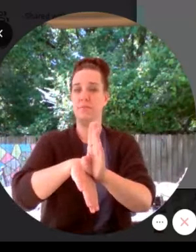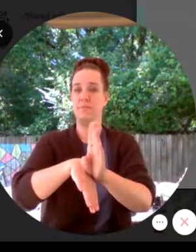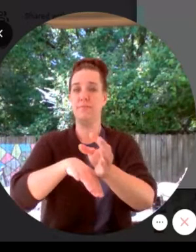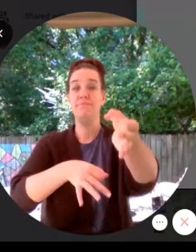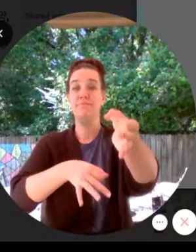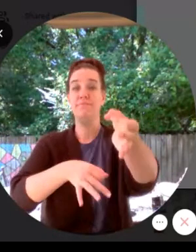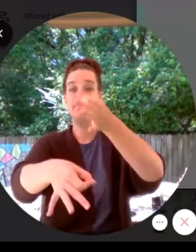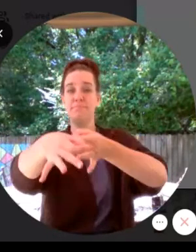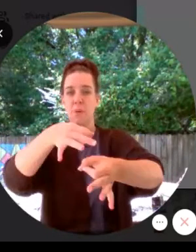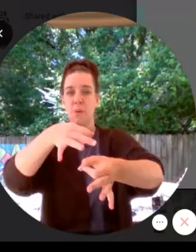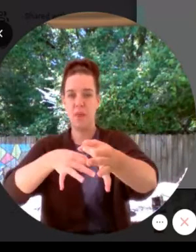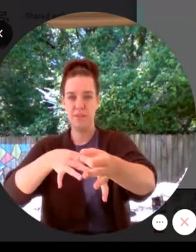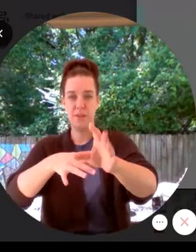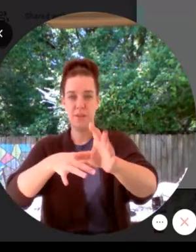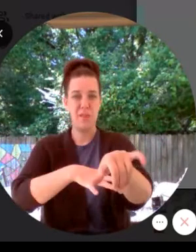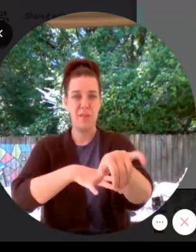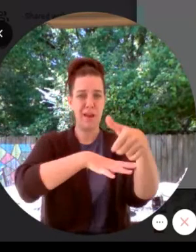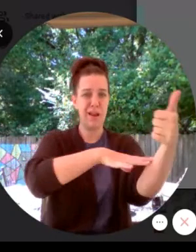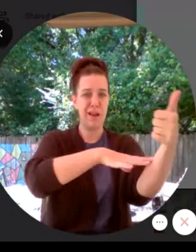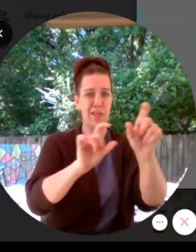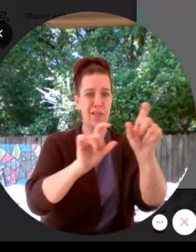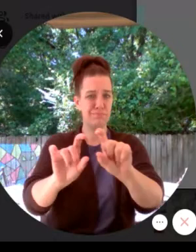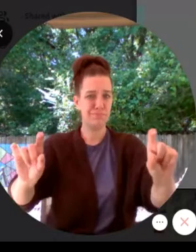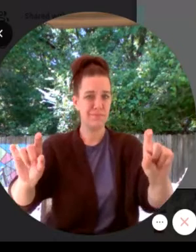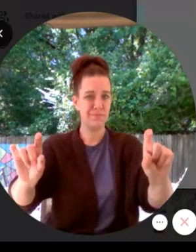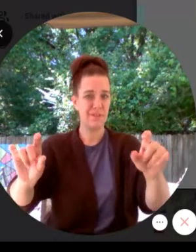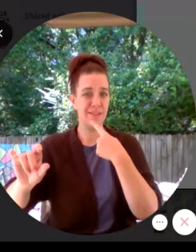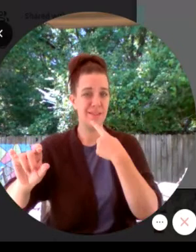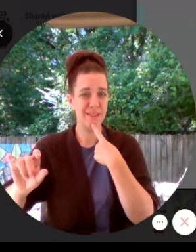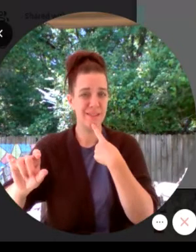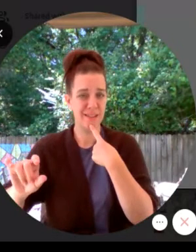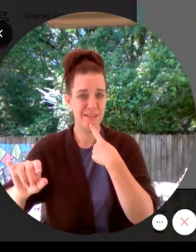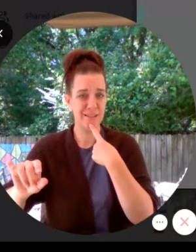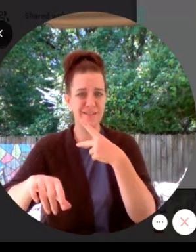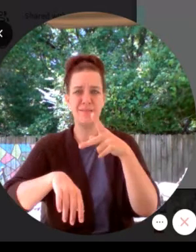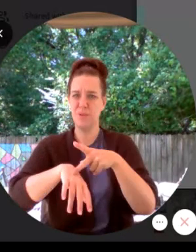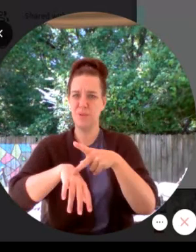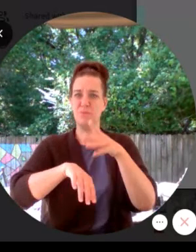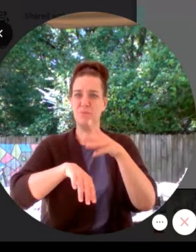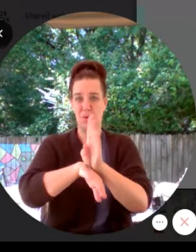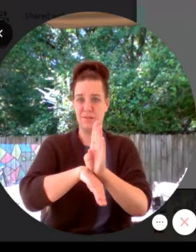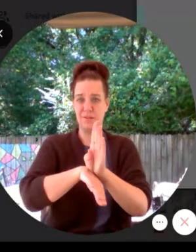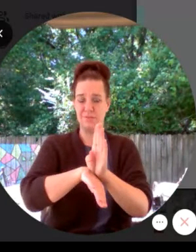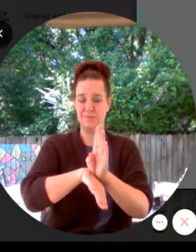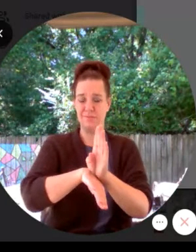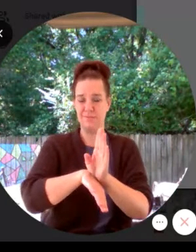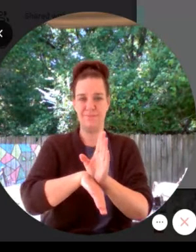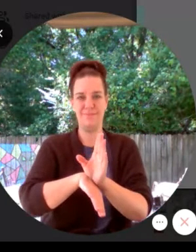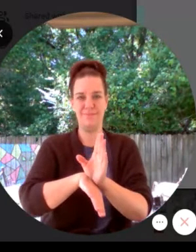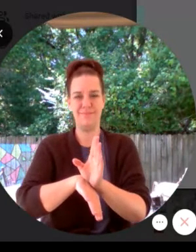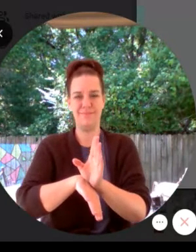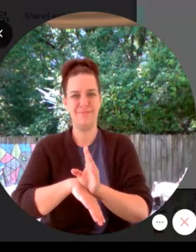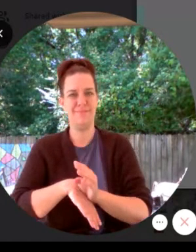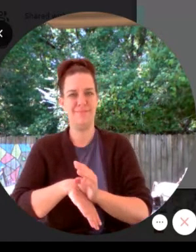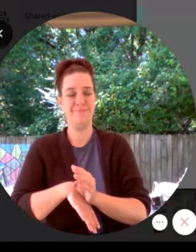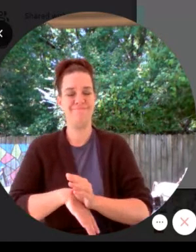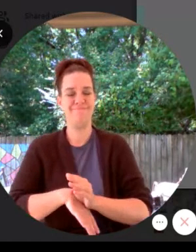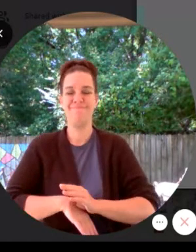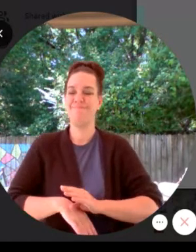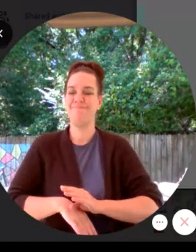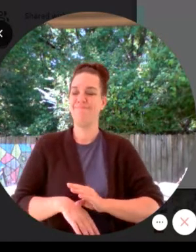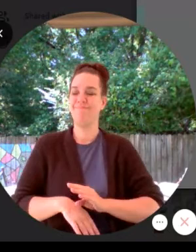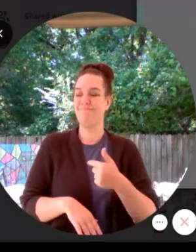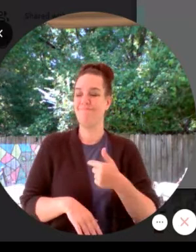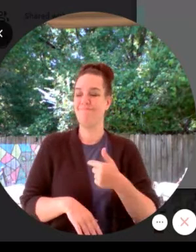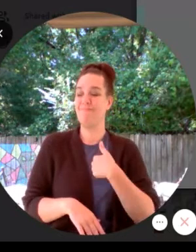replacing it with a brass nameplate that said Principal Barkin. Barkin's back, he